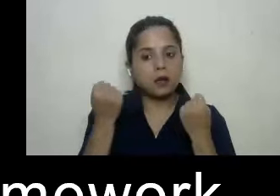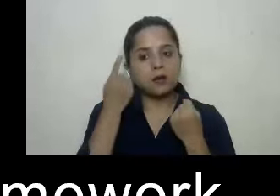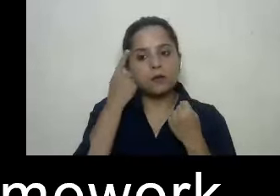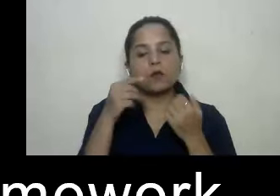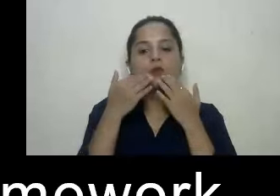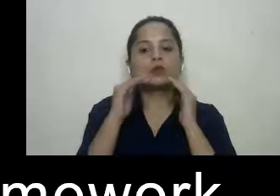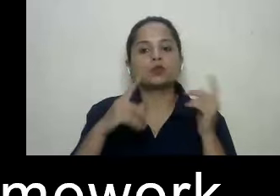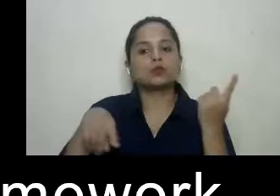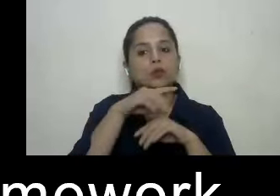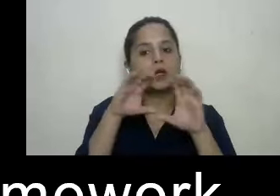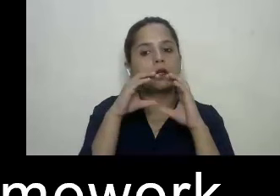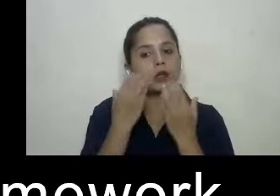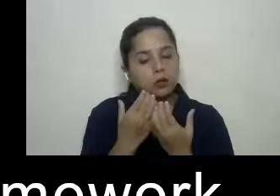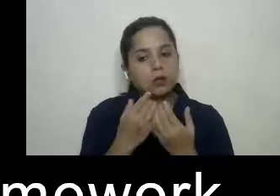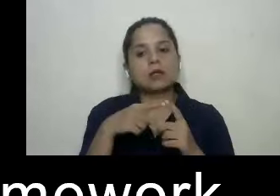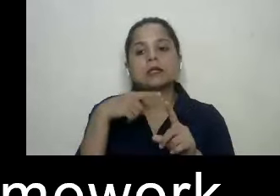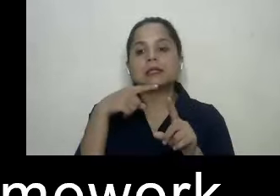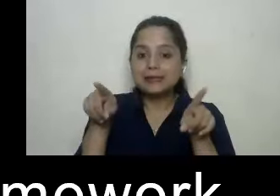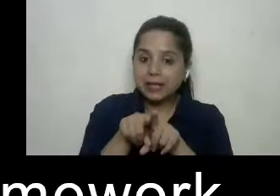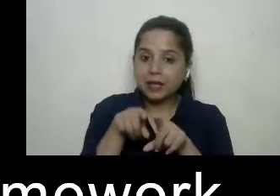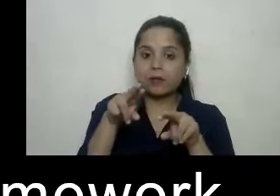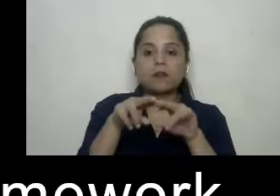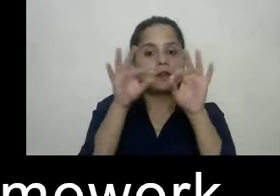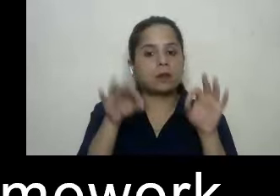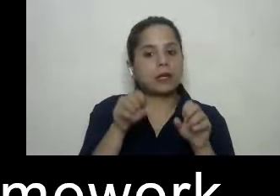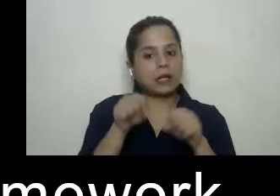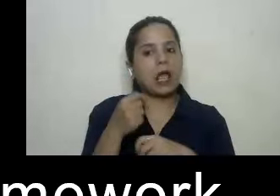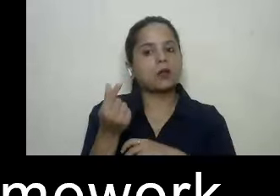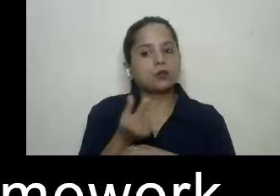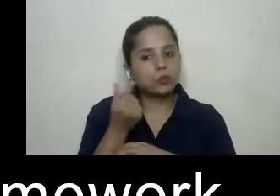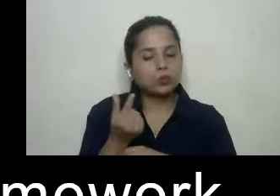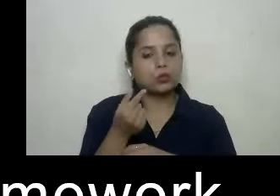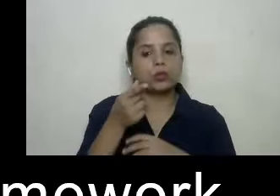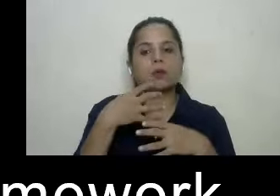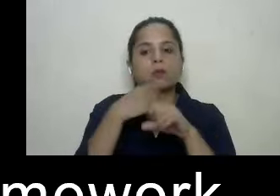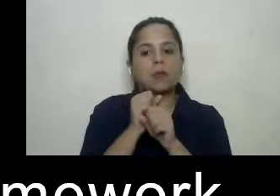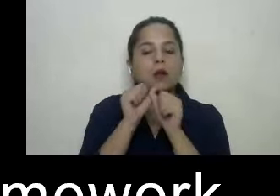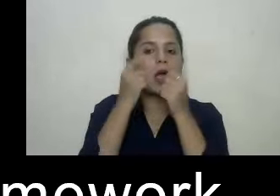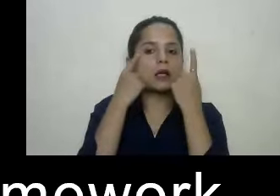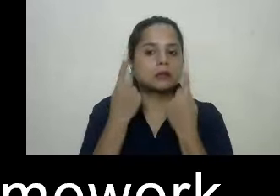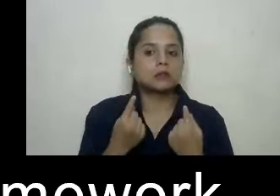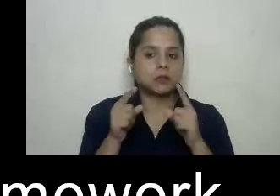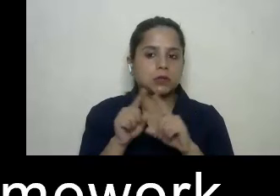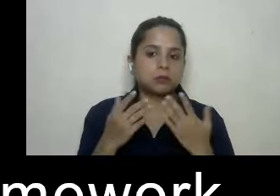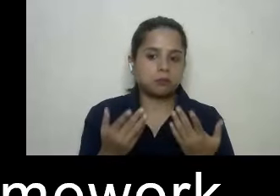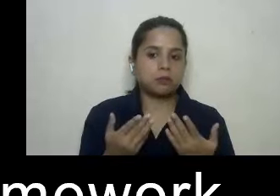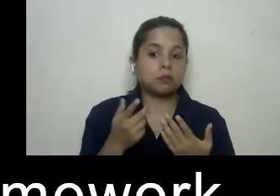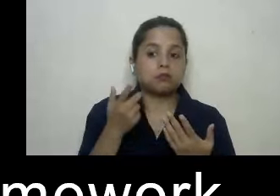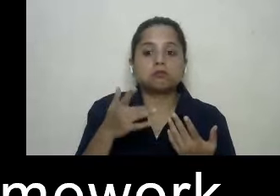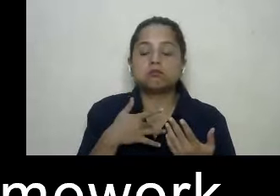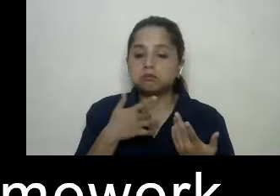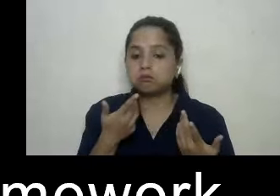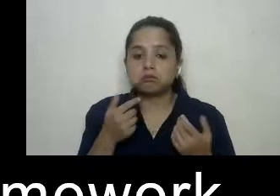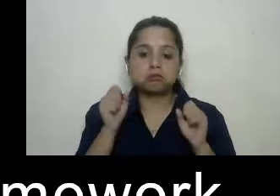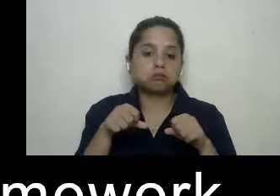in the classroom. And the same framework can be used in creating assessments as well. So it works well